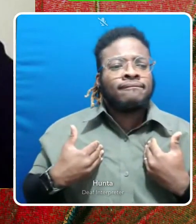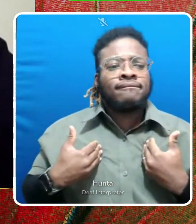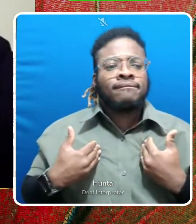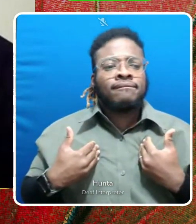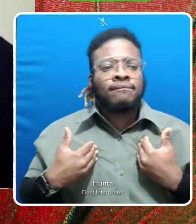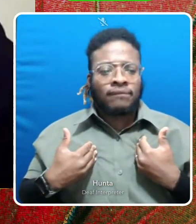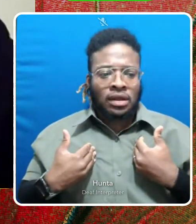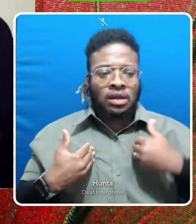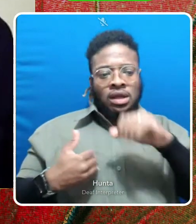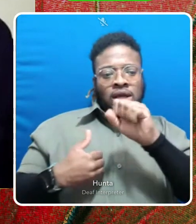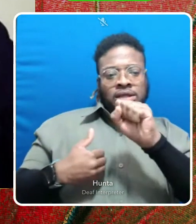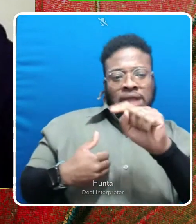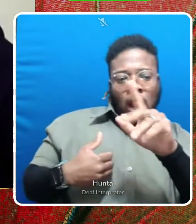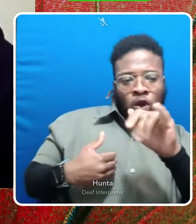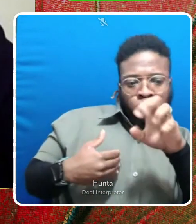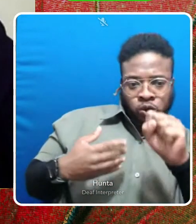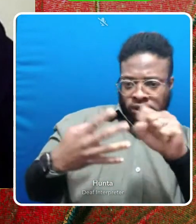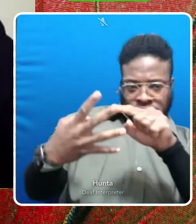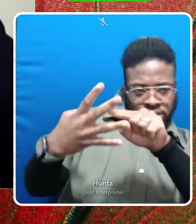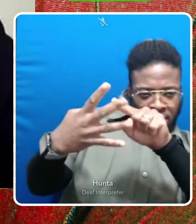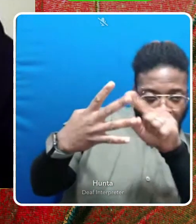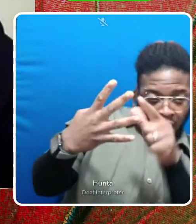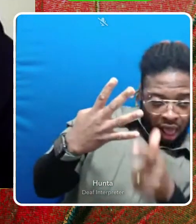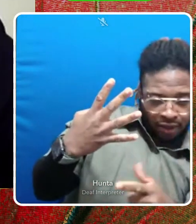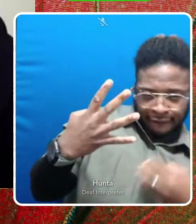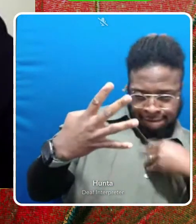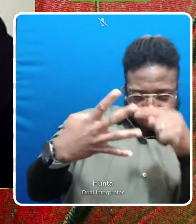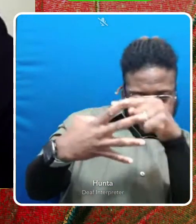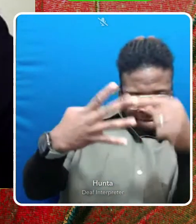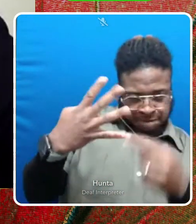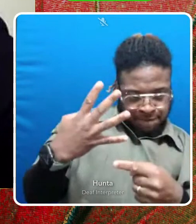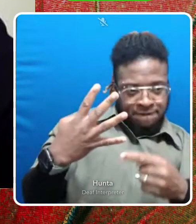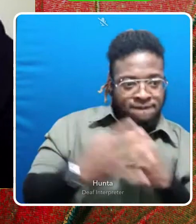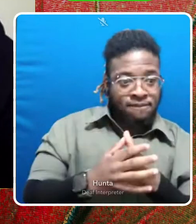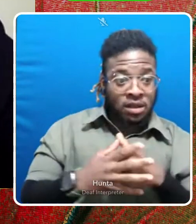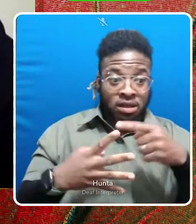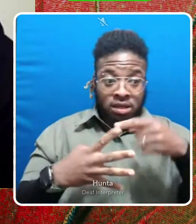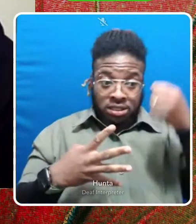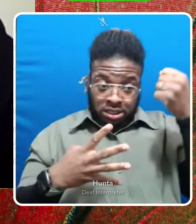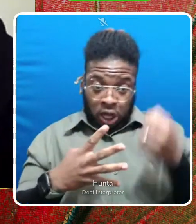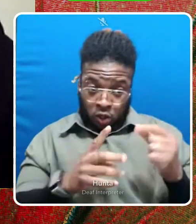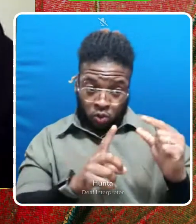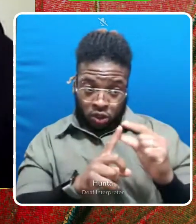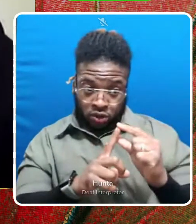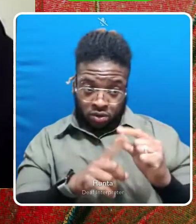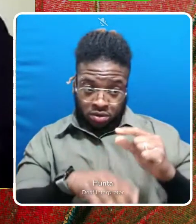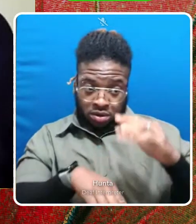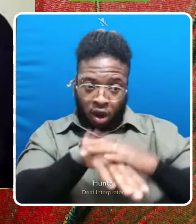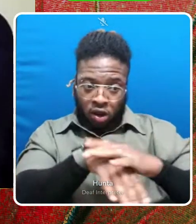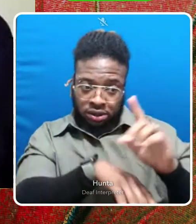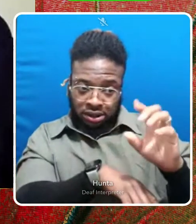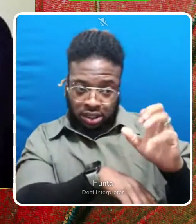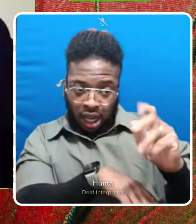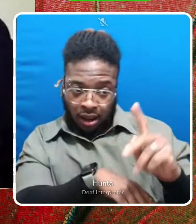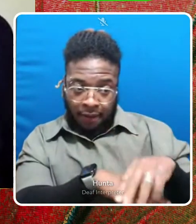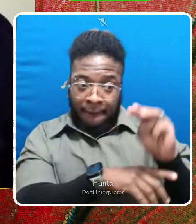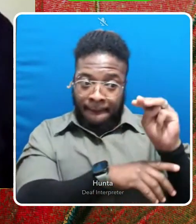Nice. So, Southern Word, you're all on deck. Minds of Poetry, y'all can take the